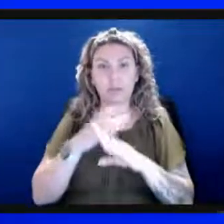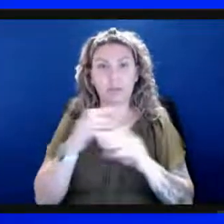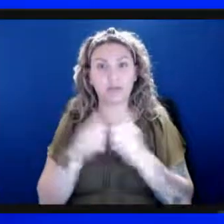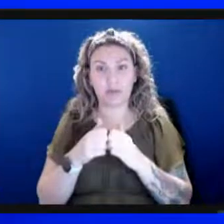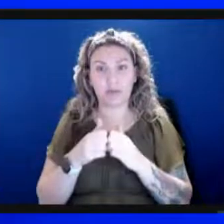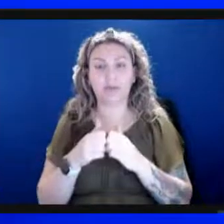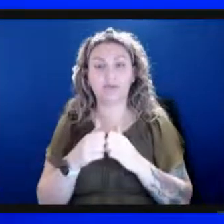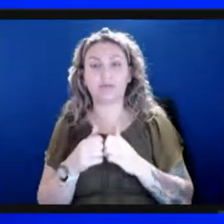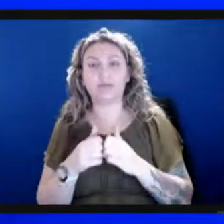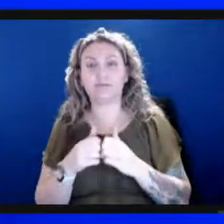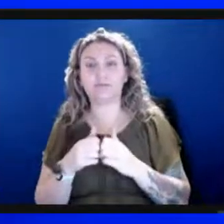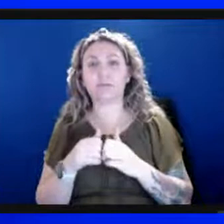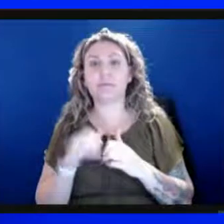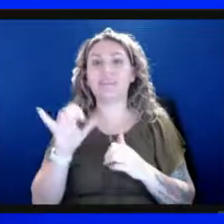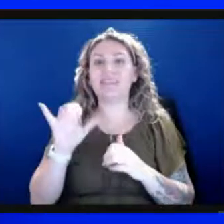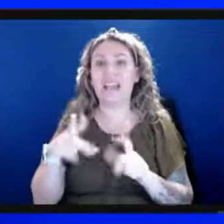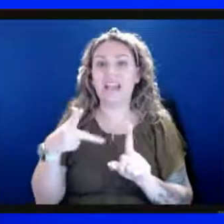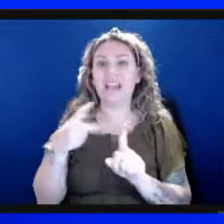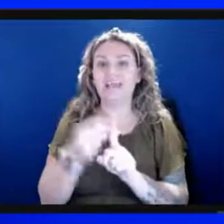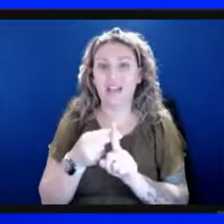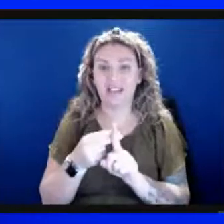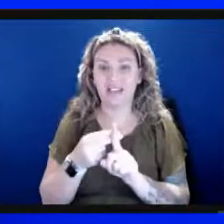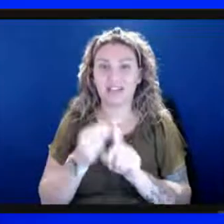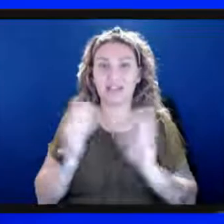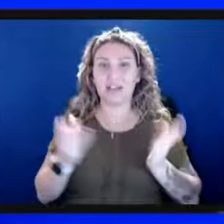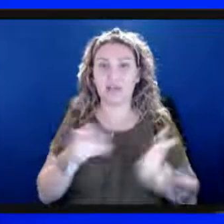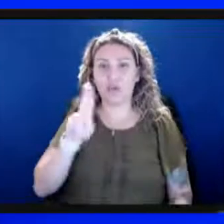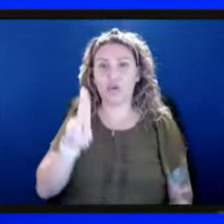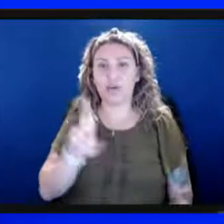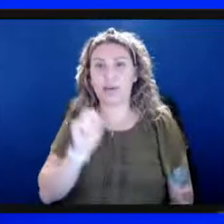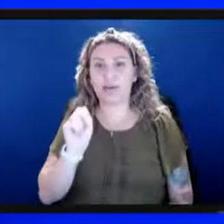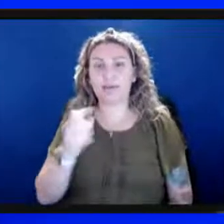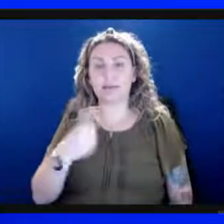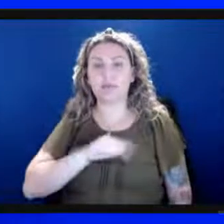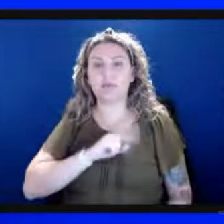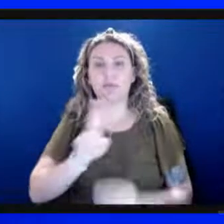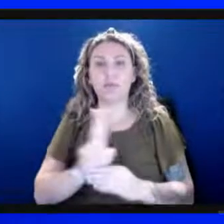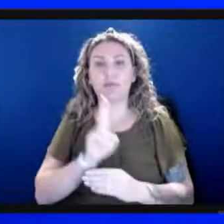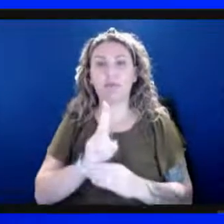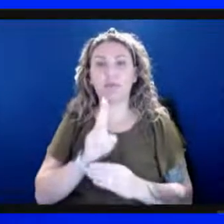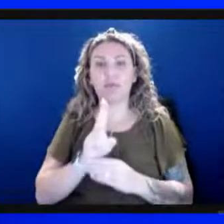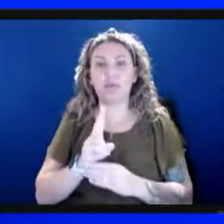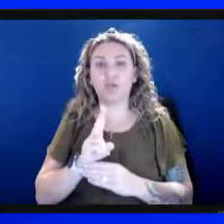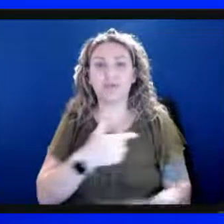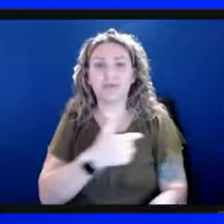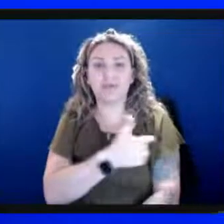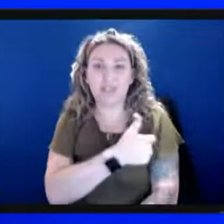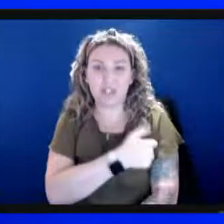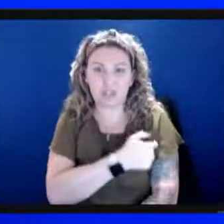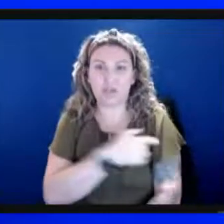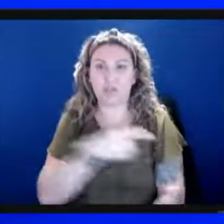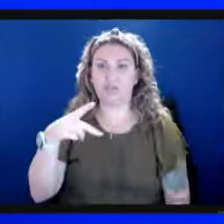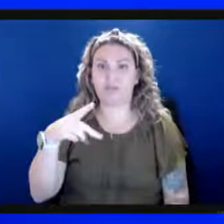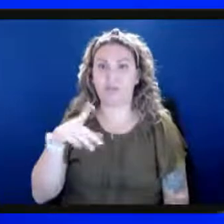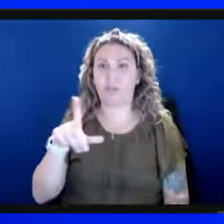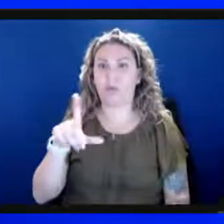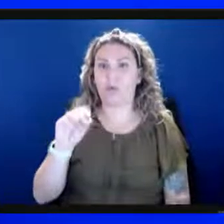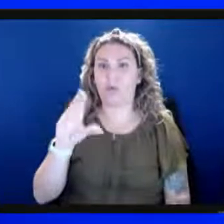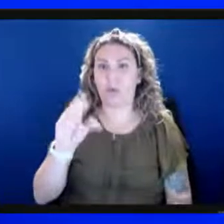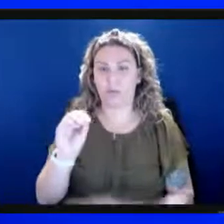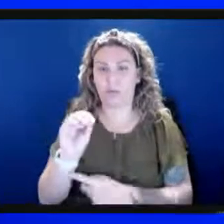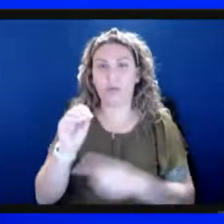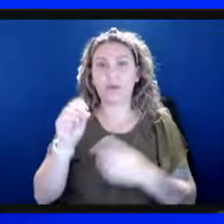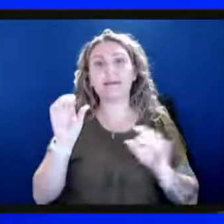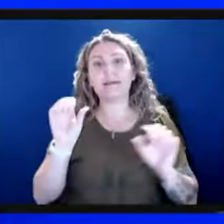the polio vaccine. Here in the United States, we use the injectable polio vaccine. Yes, you are still going to